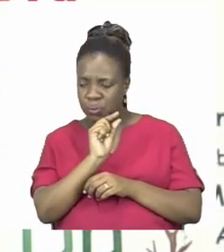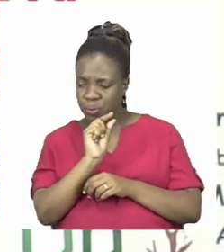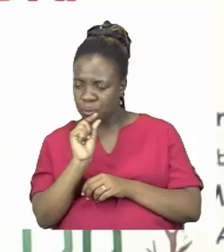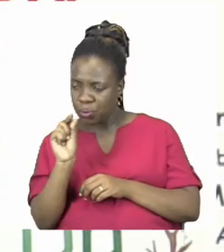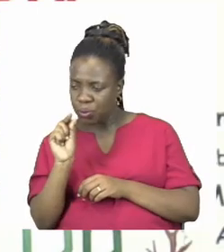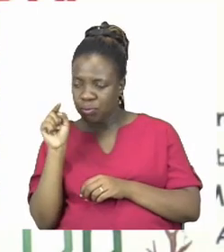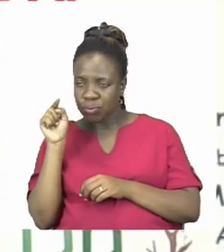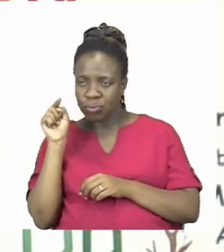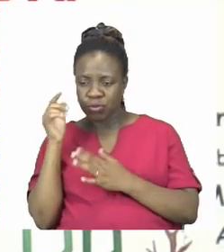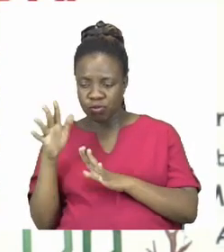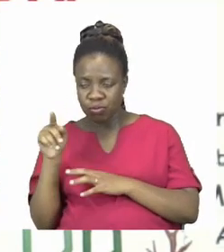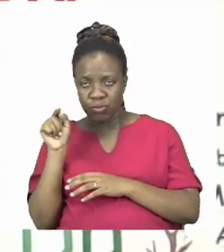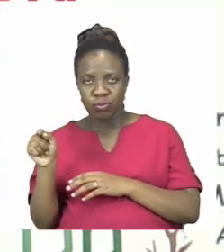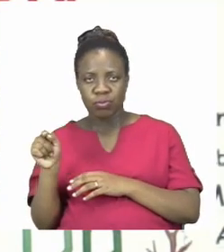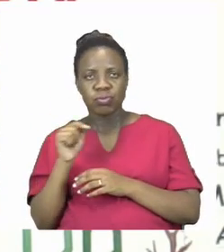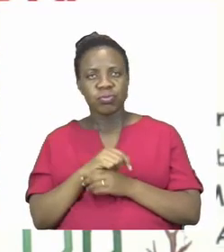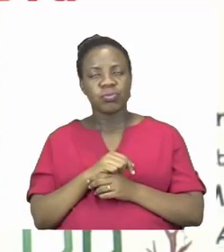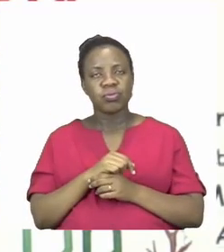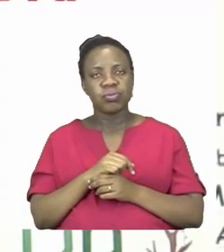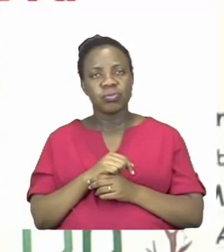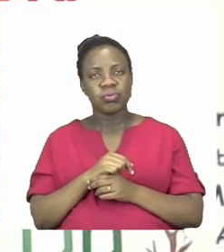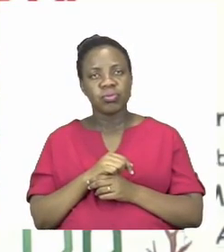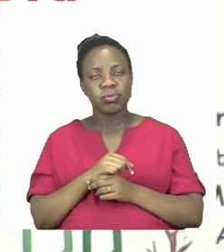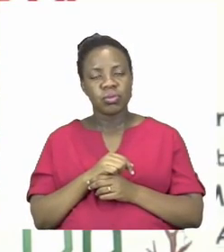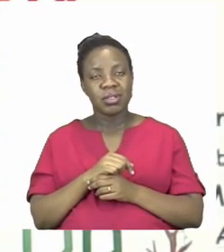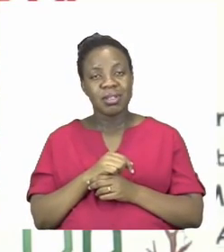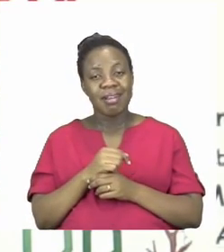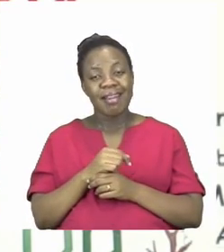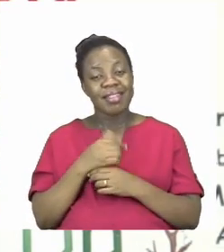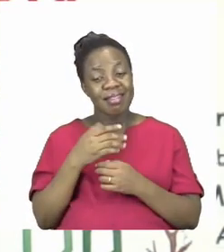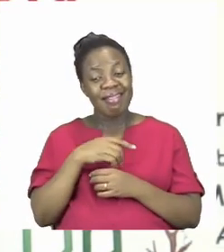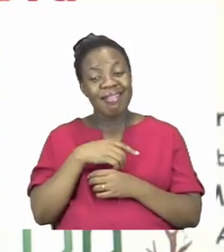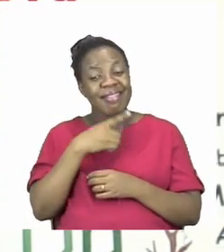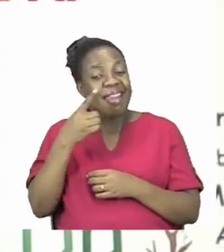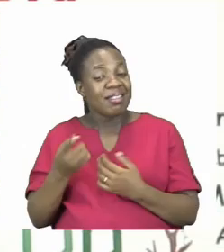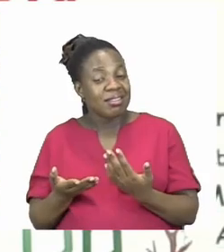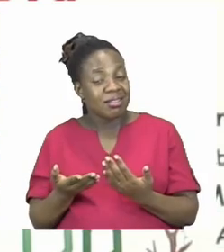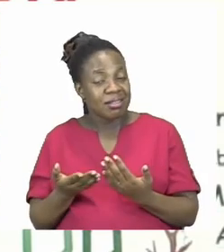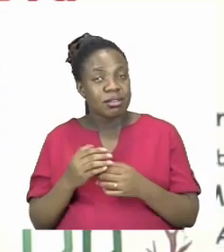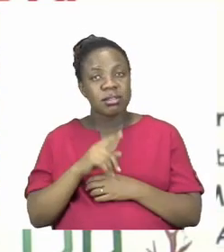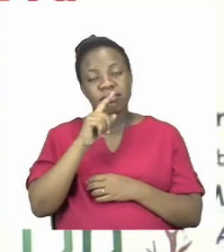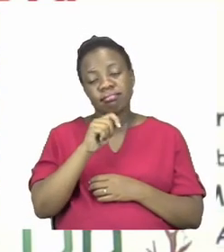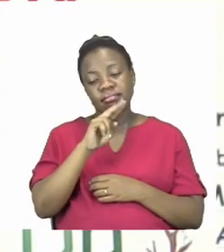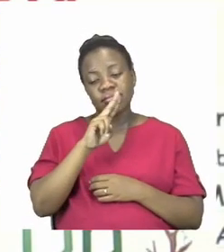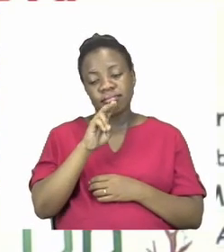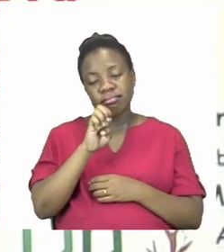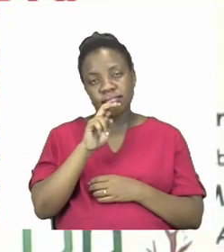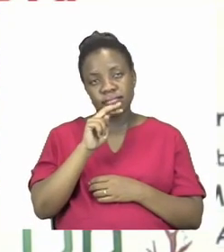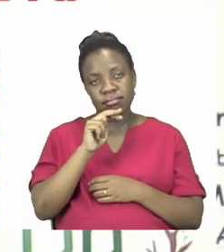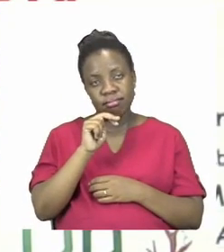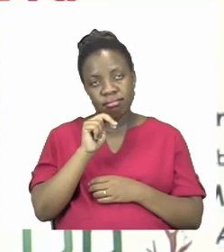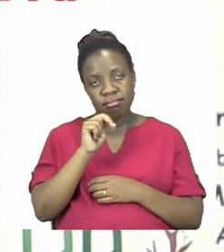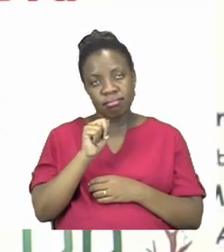next part of the instruction, or rather step 2, is the word then. So you use that word for